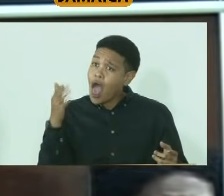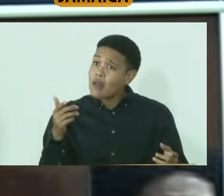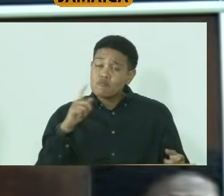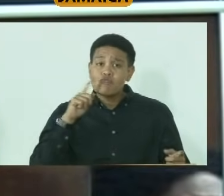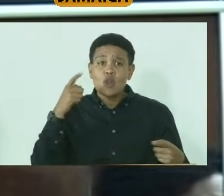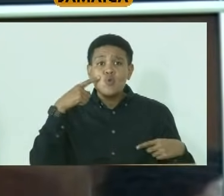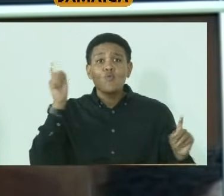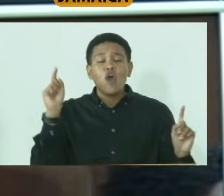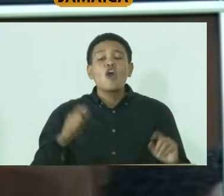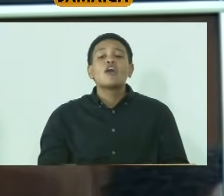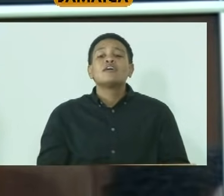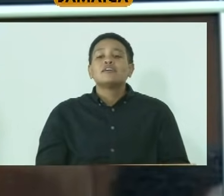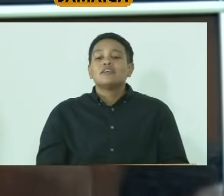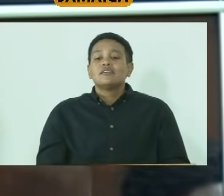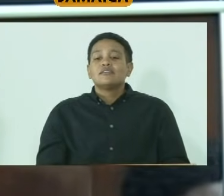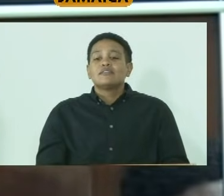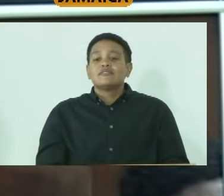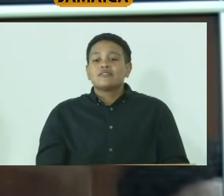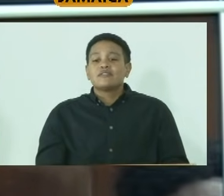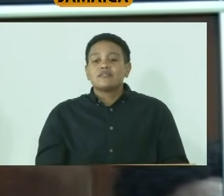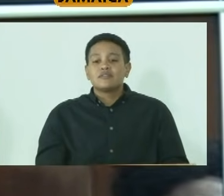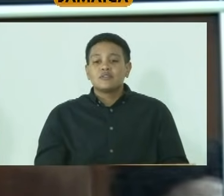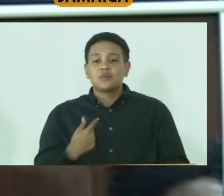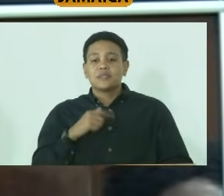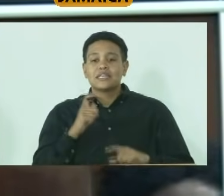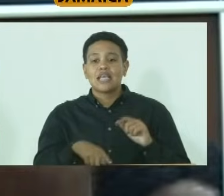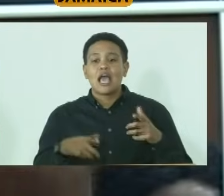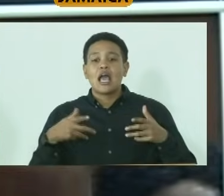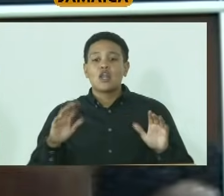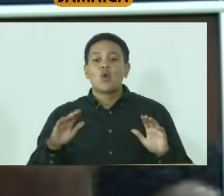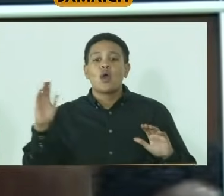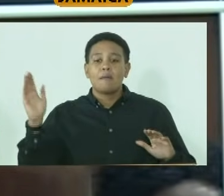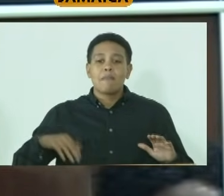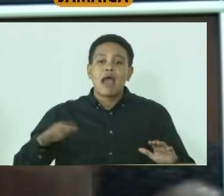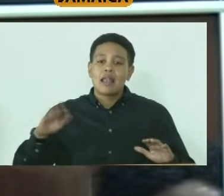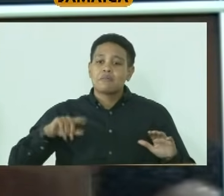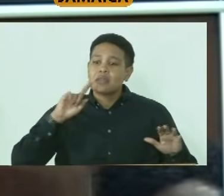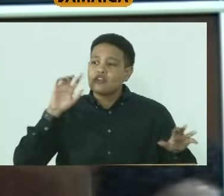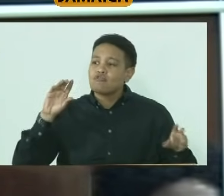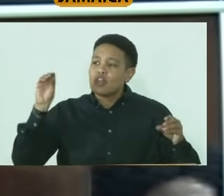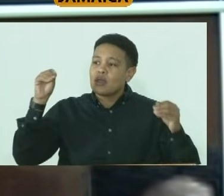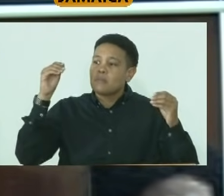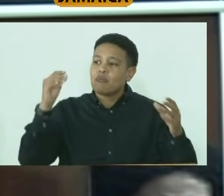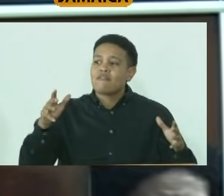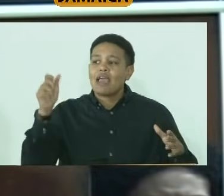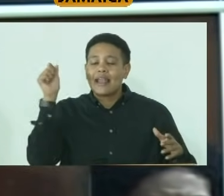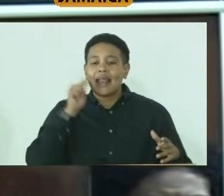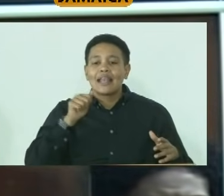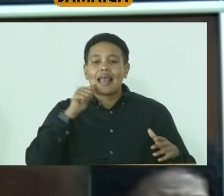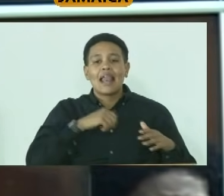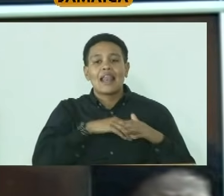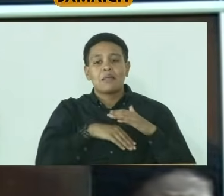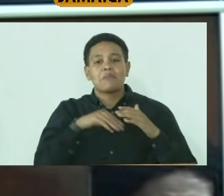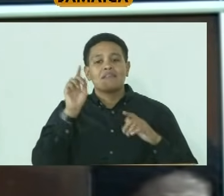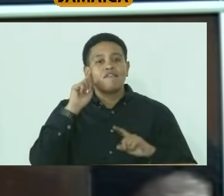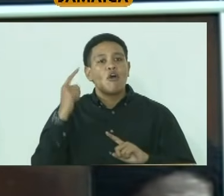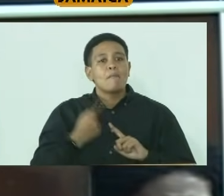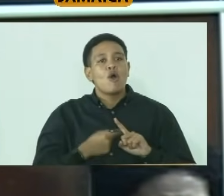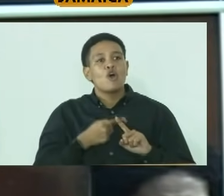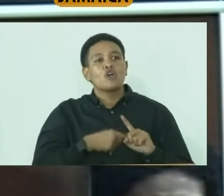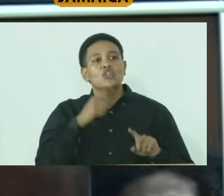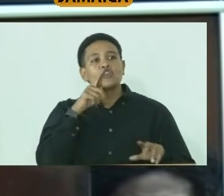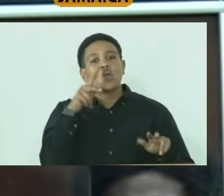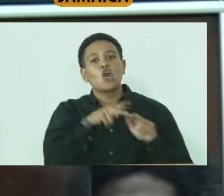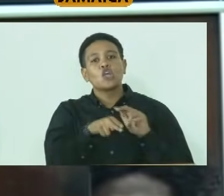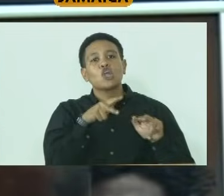worked. But we cannot allow as a parliament a provider on a daily basis for months to be